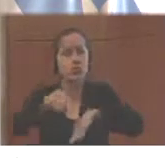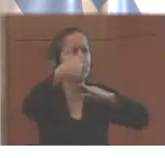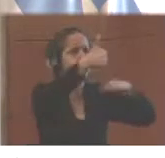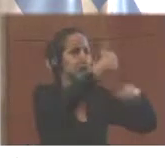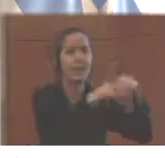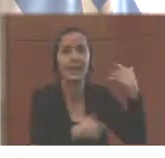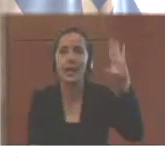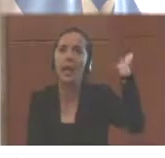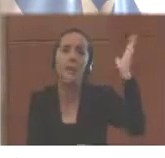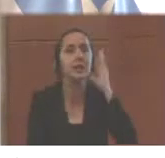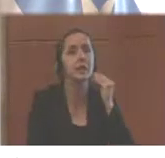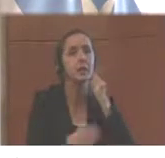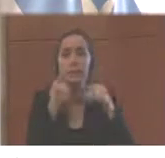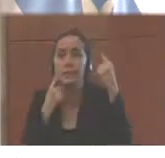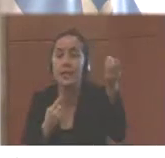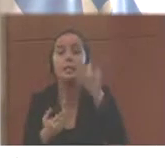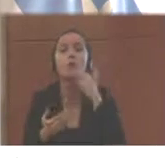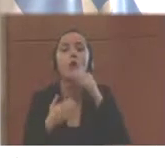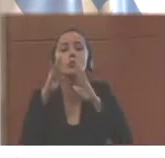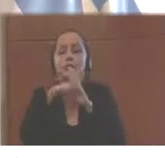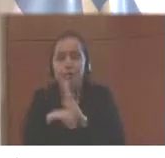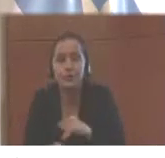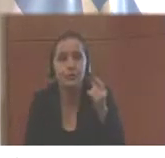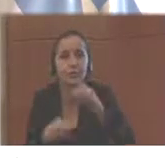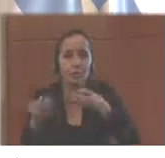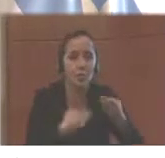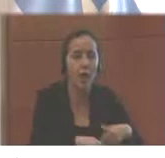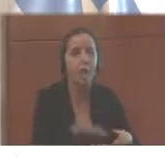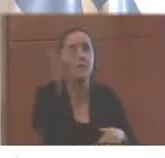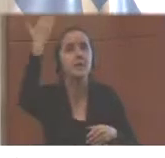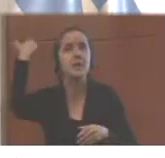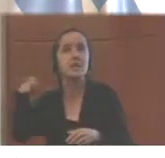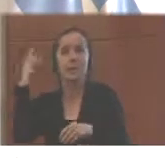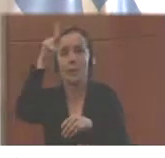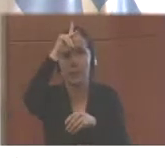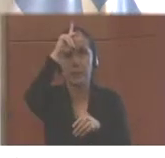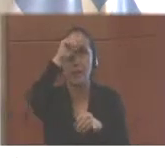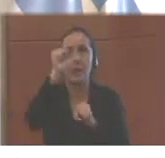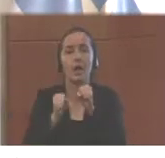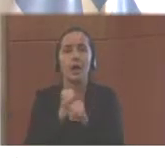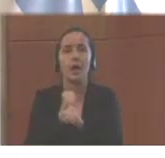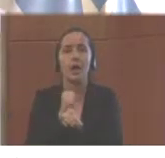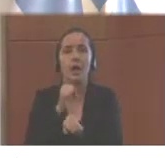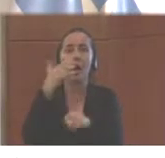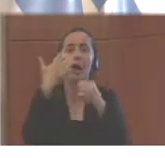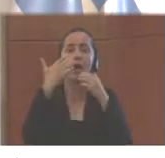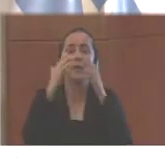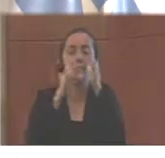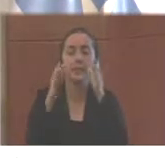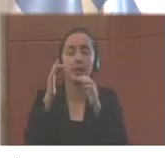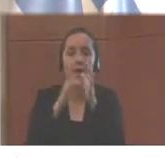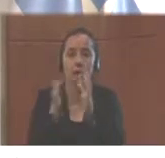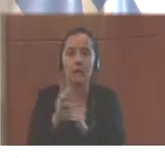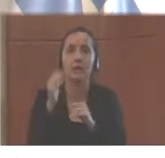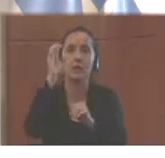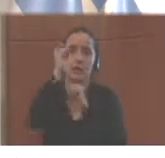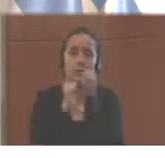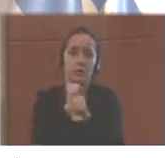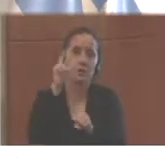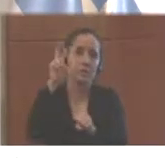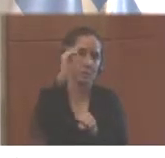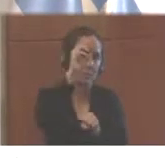this on the high level priorities for the meeting held in Lima